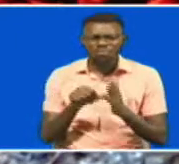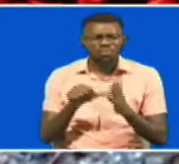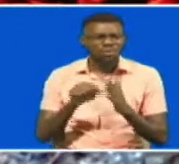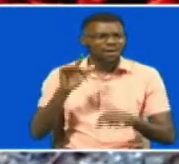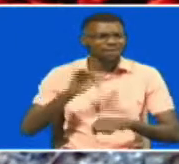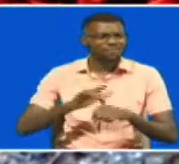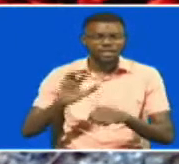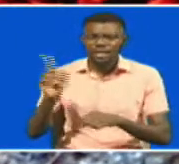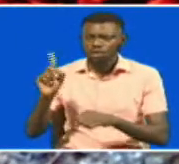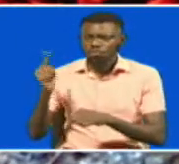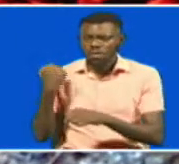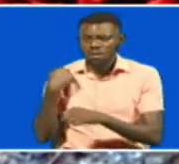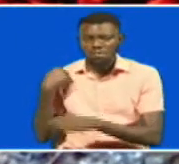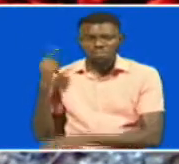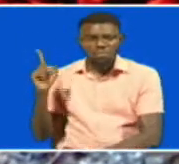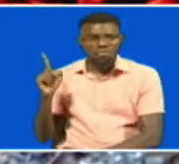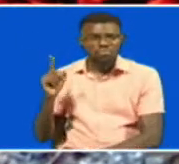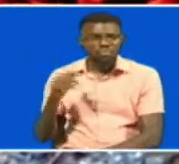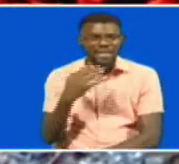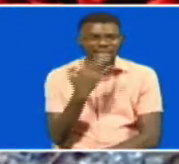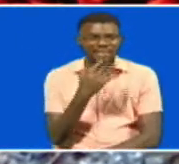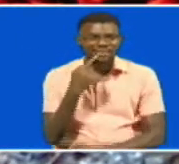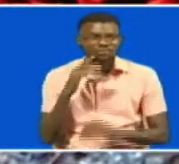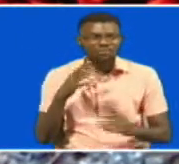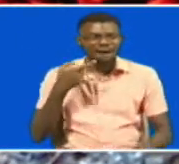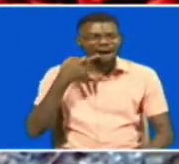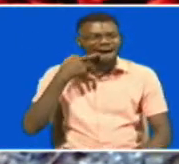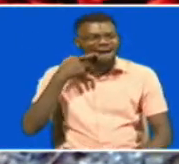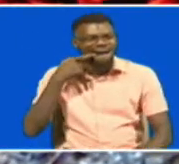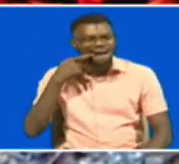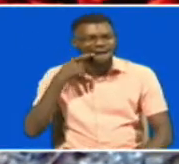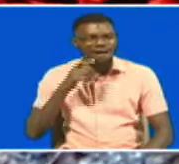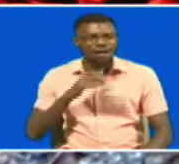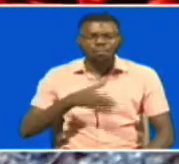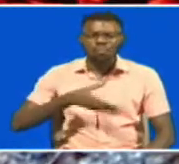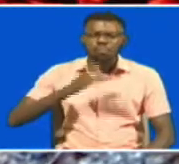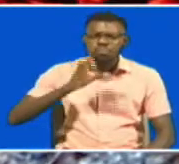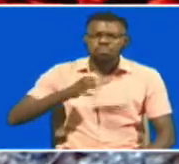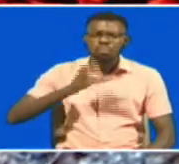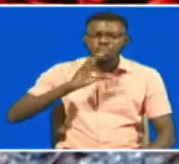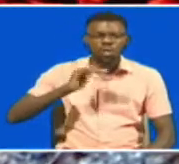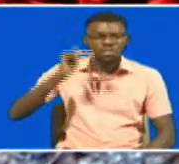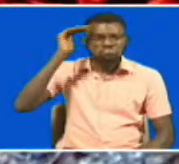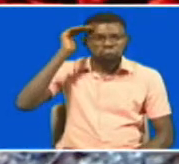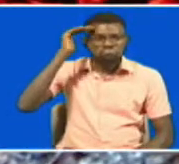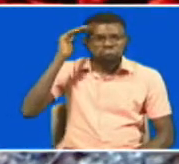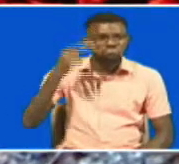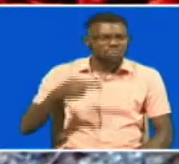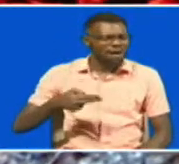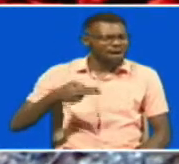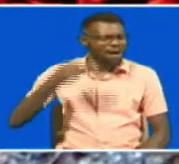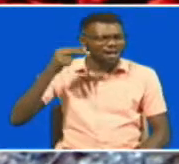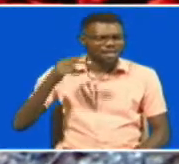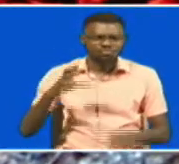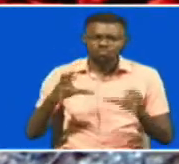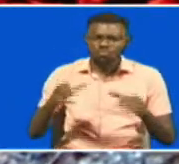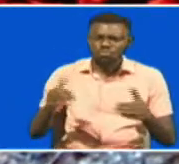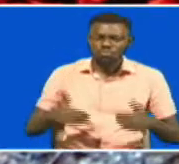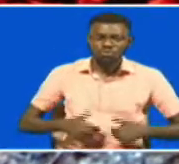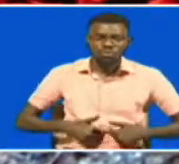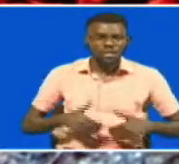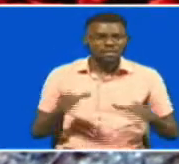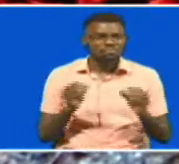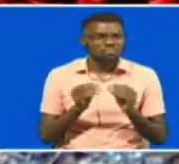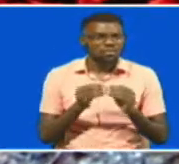after Nairobi. Gachagua said addiction and consumption of alcohol is alarmingly high, especially among the youth. The meeting